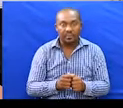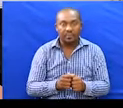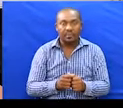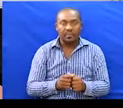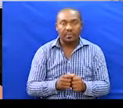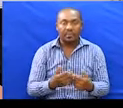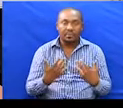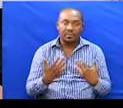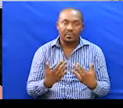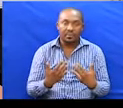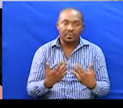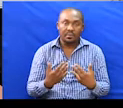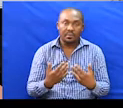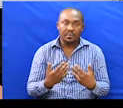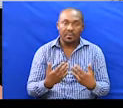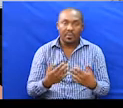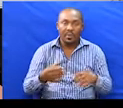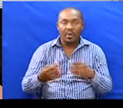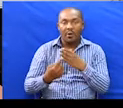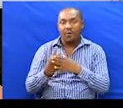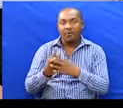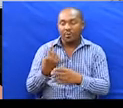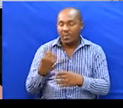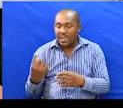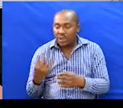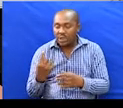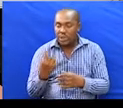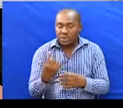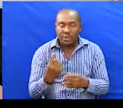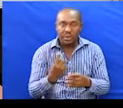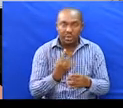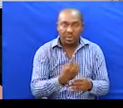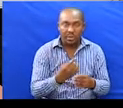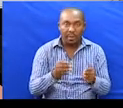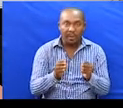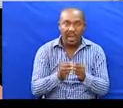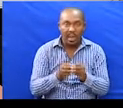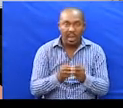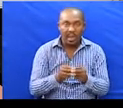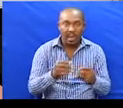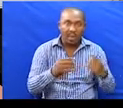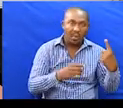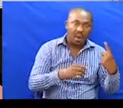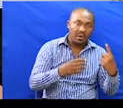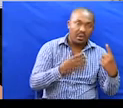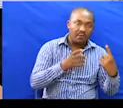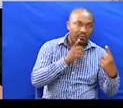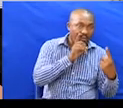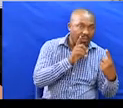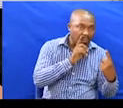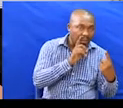But from each pair, one chromosome is from mother and